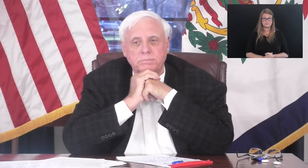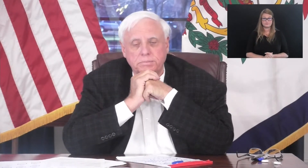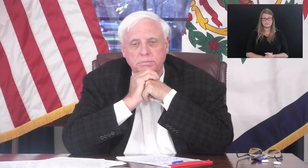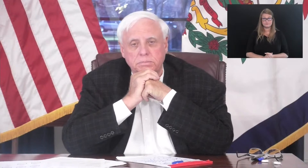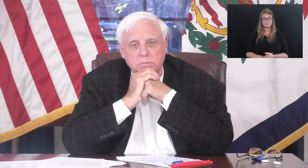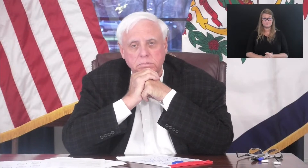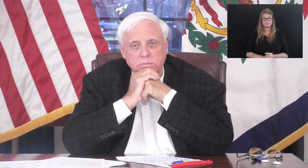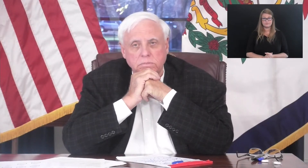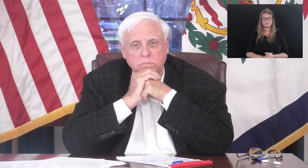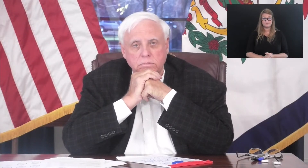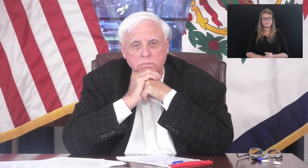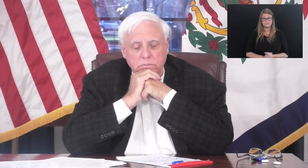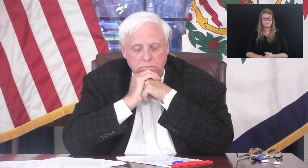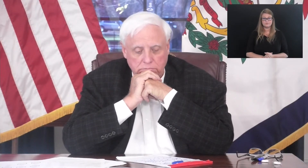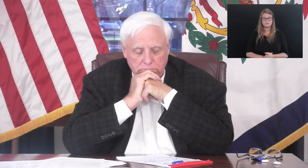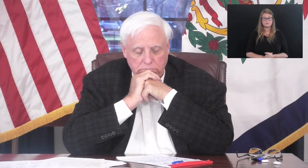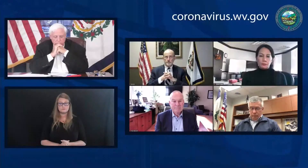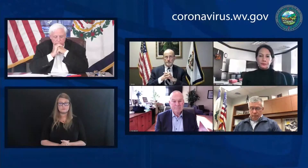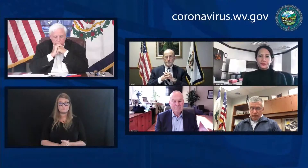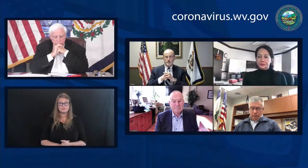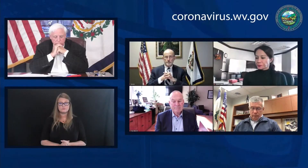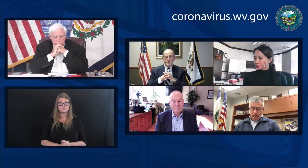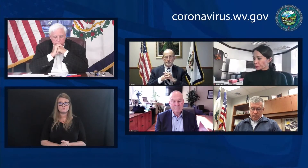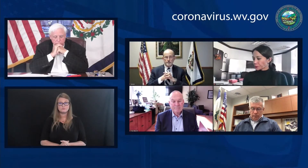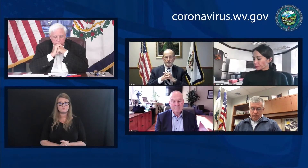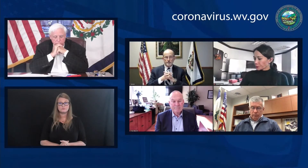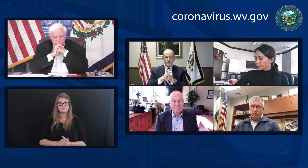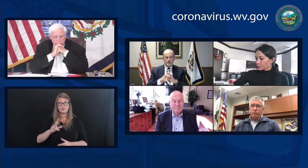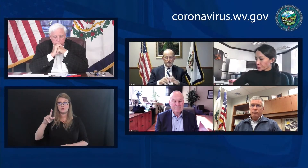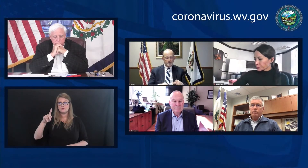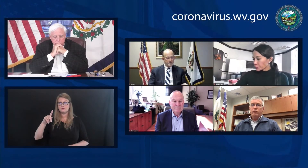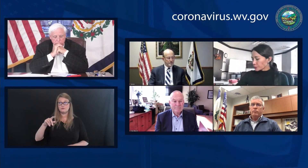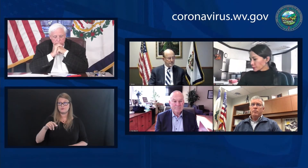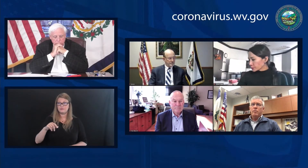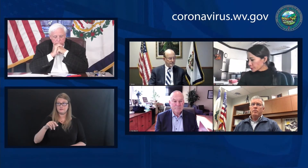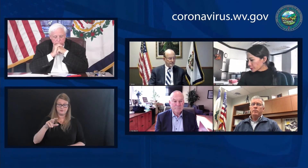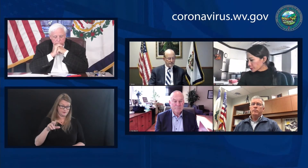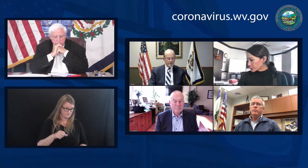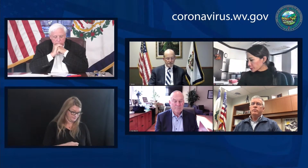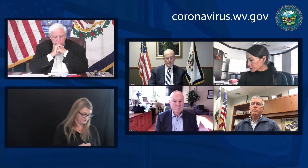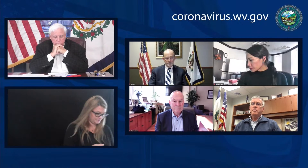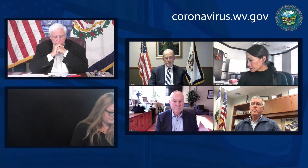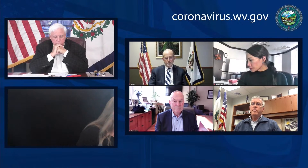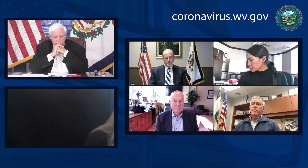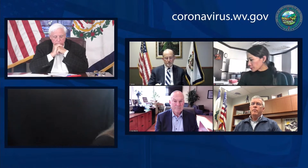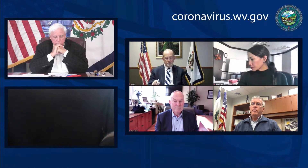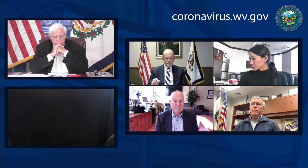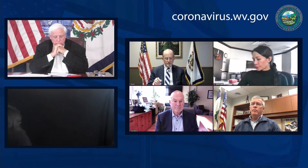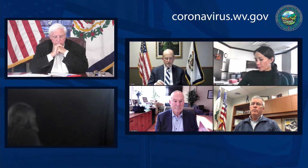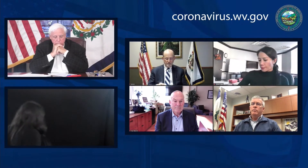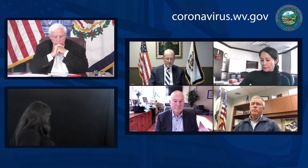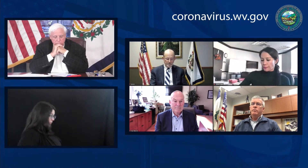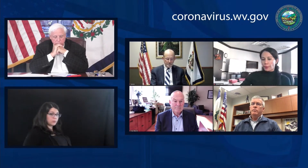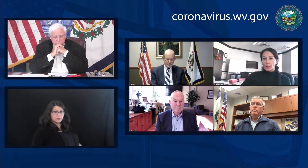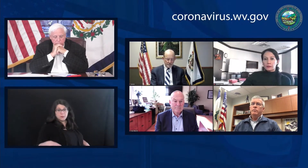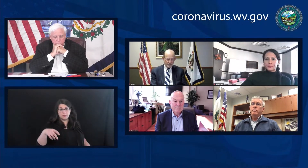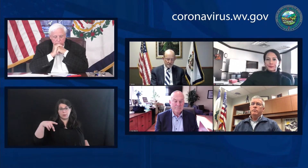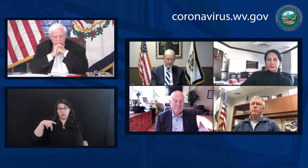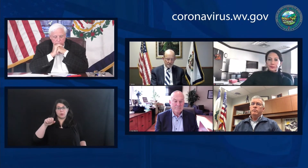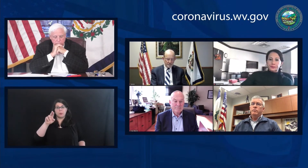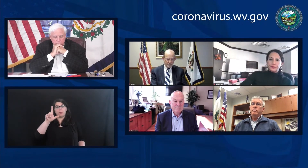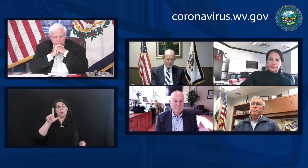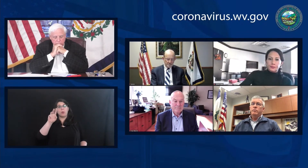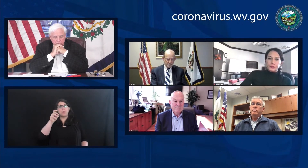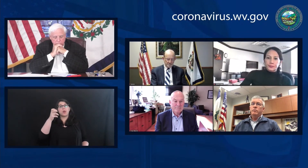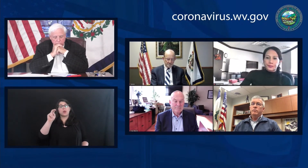All right, thank you, Kenny. Next, we'll go to Paul Mullen with WCBC. Thank you, Jordan. Good afternoon, Governor. Good